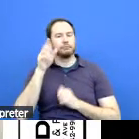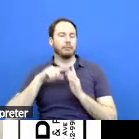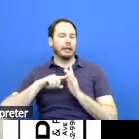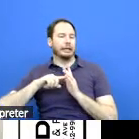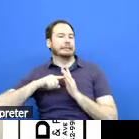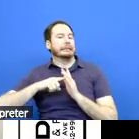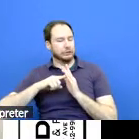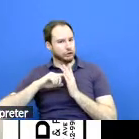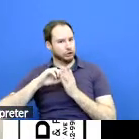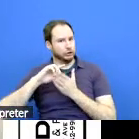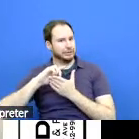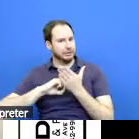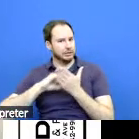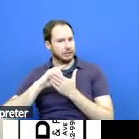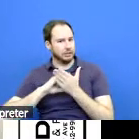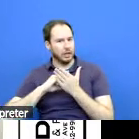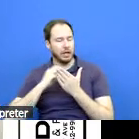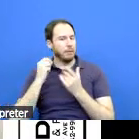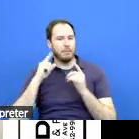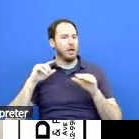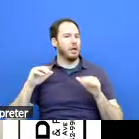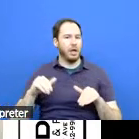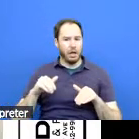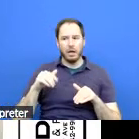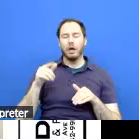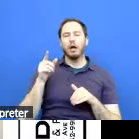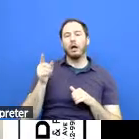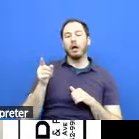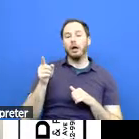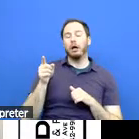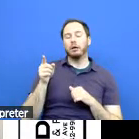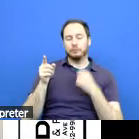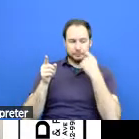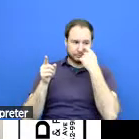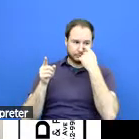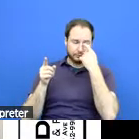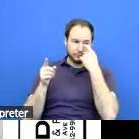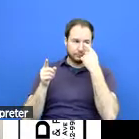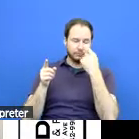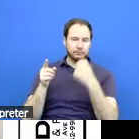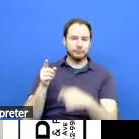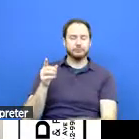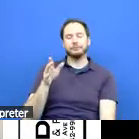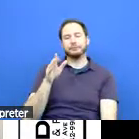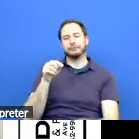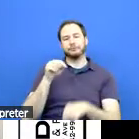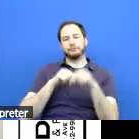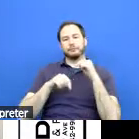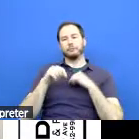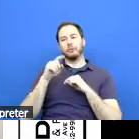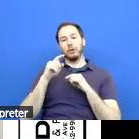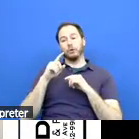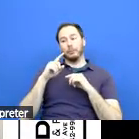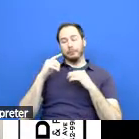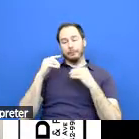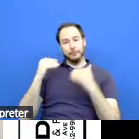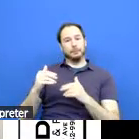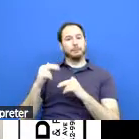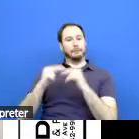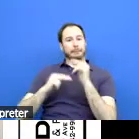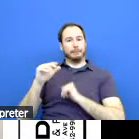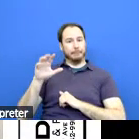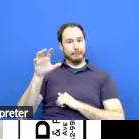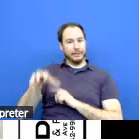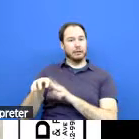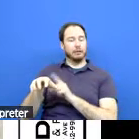initial design layout. Yeah. But again, as you start to get into, if you think about it, to develop the full site